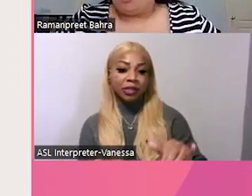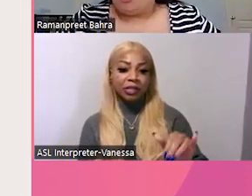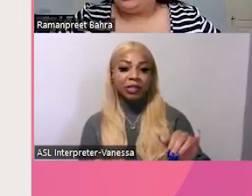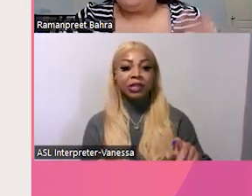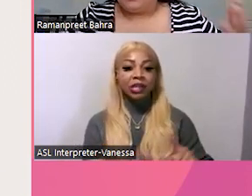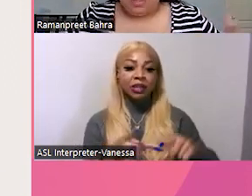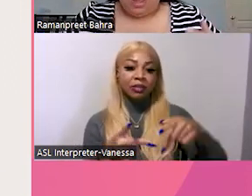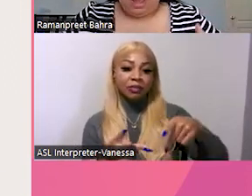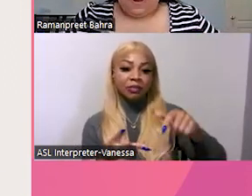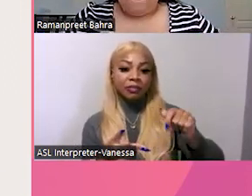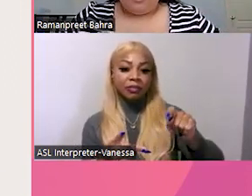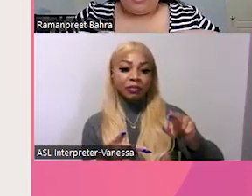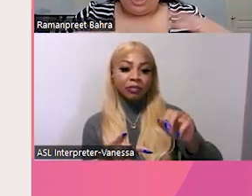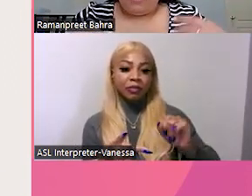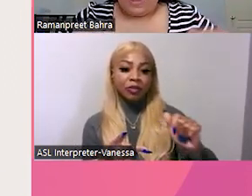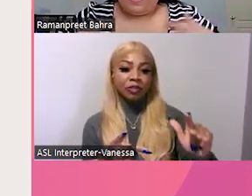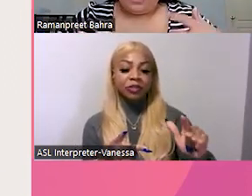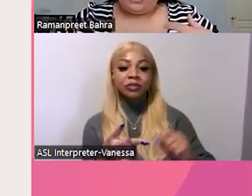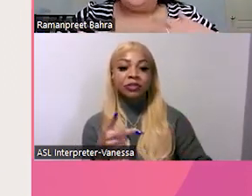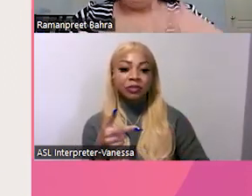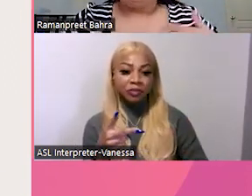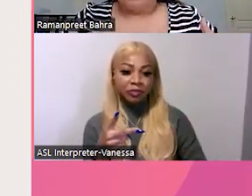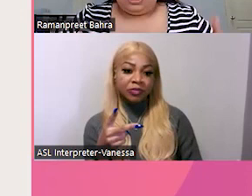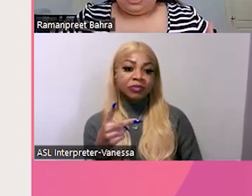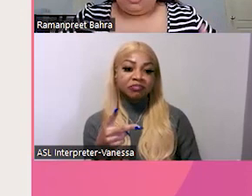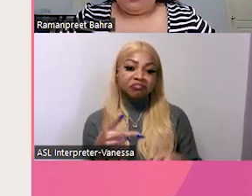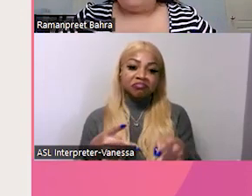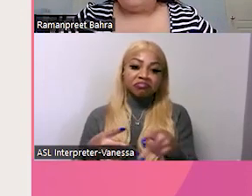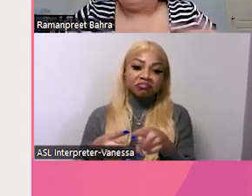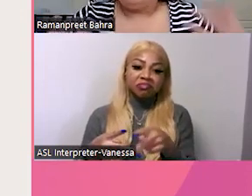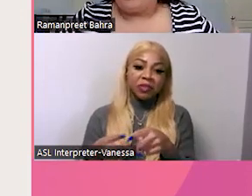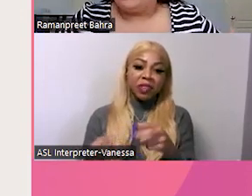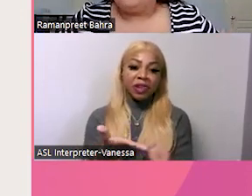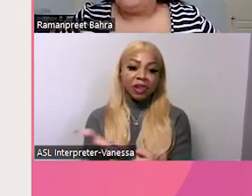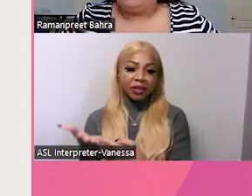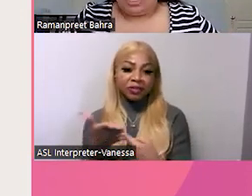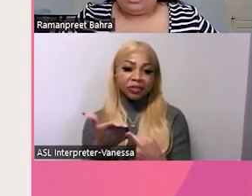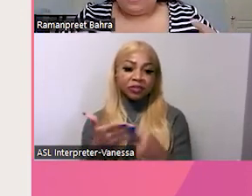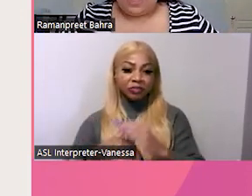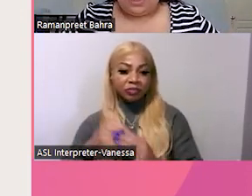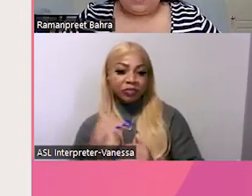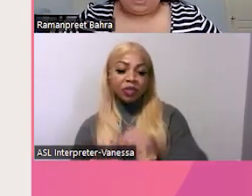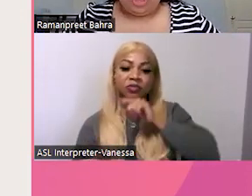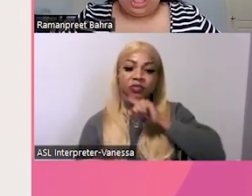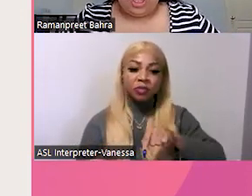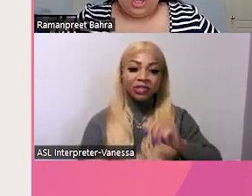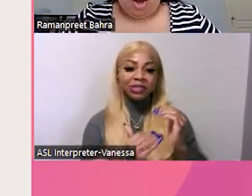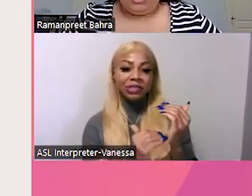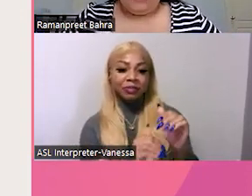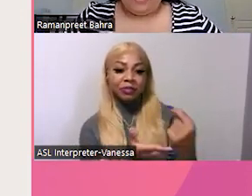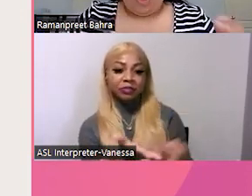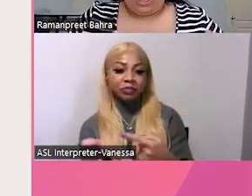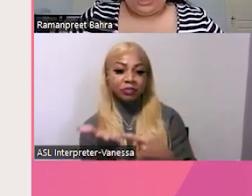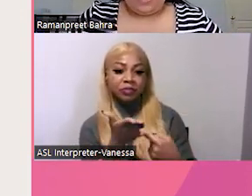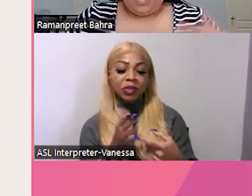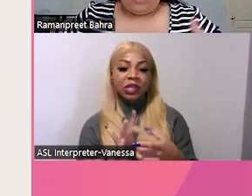Hill Collins. And basically intersectionality theory was its response to a limited discussion on